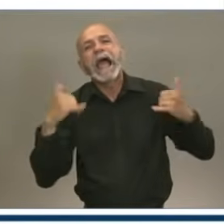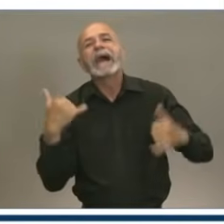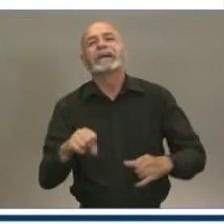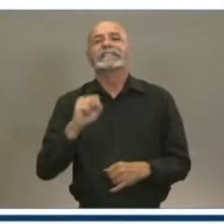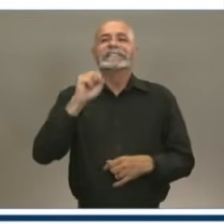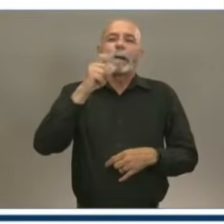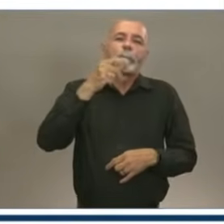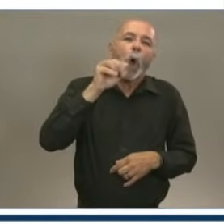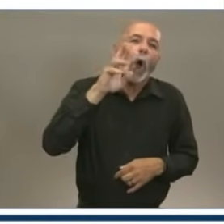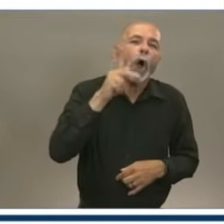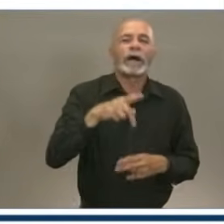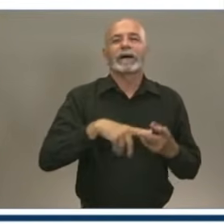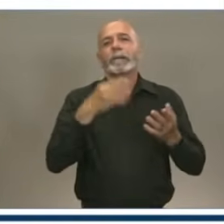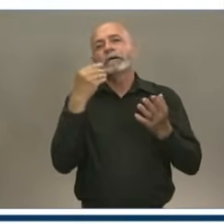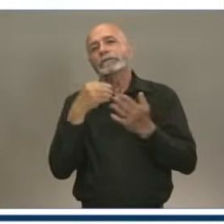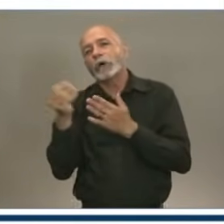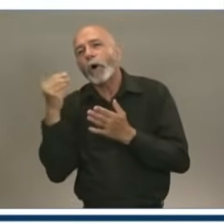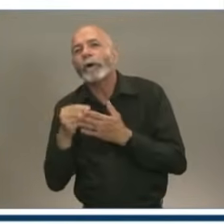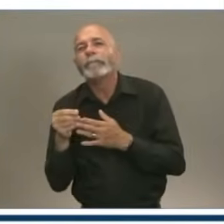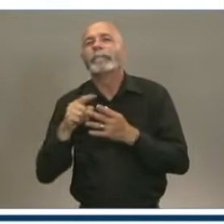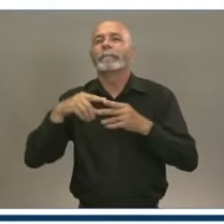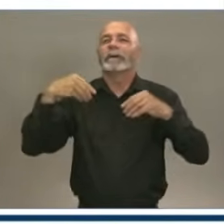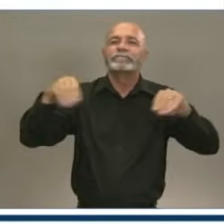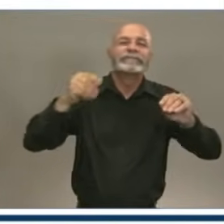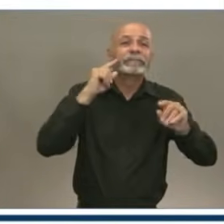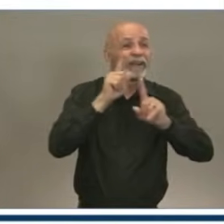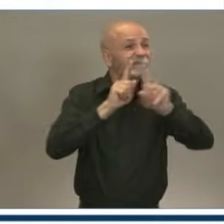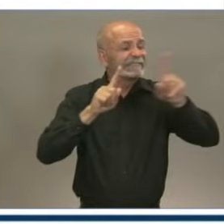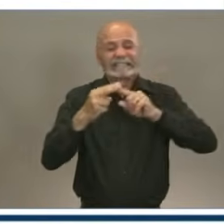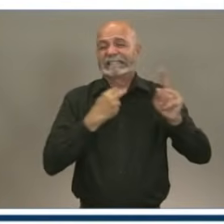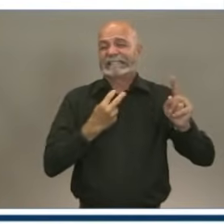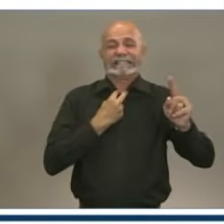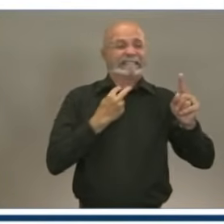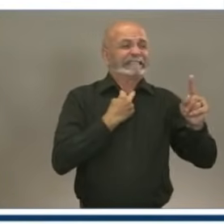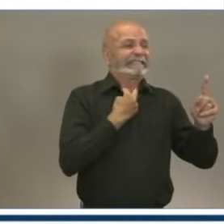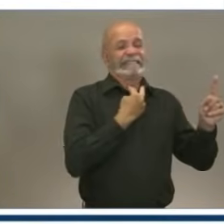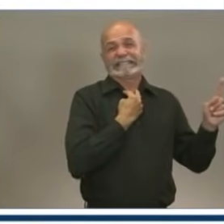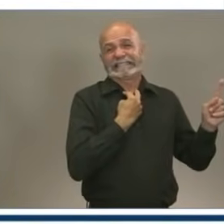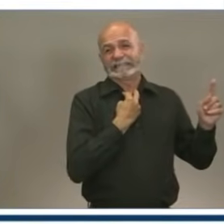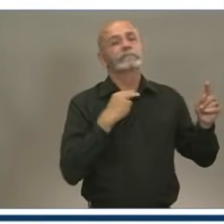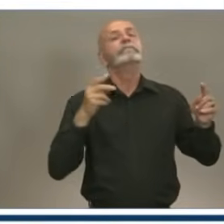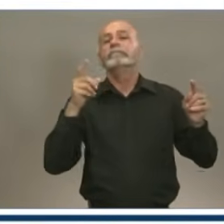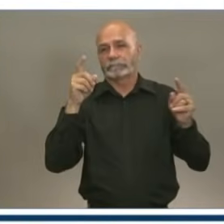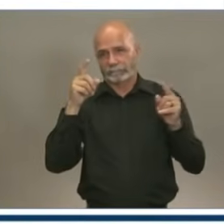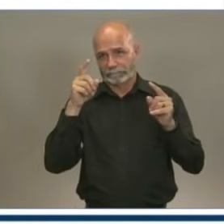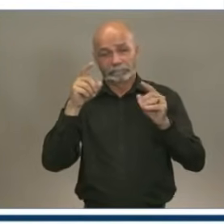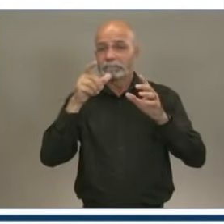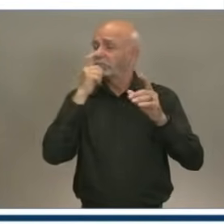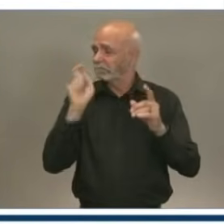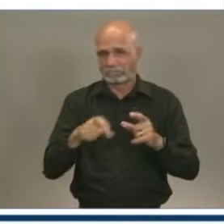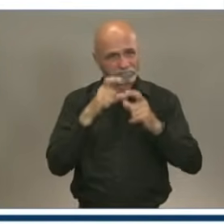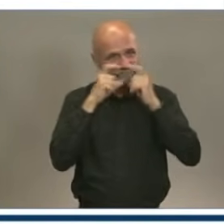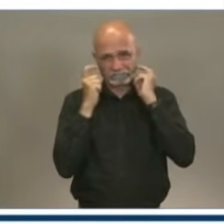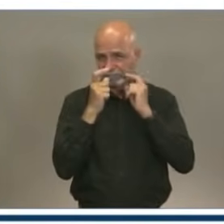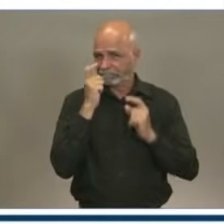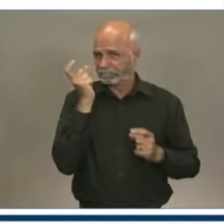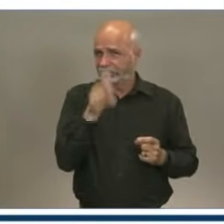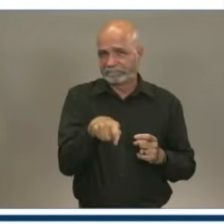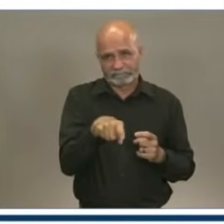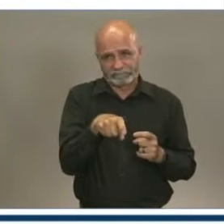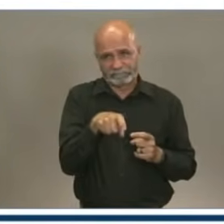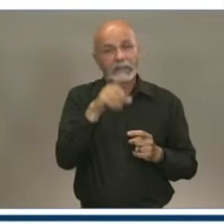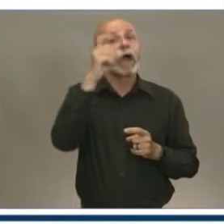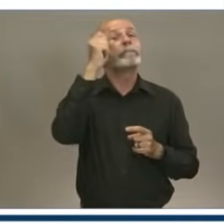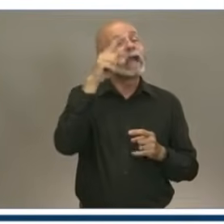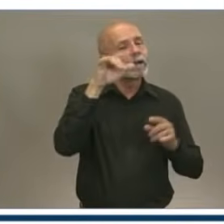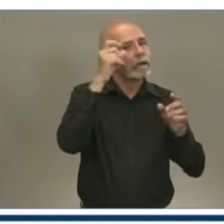markets, even if physical distancing can't be maintained. However, masking in indoor public places is still required at this